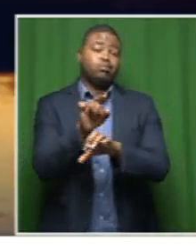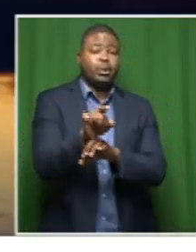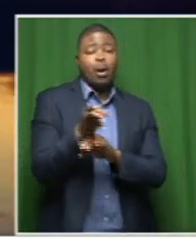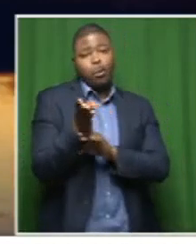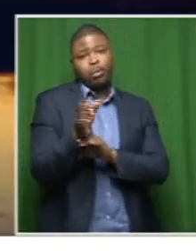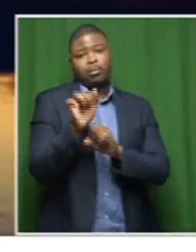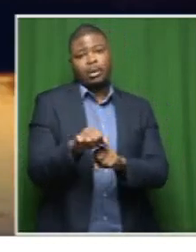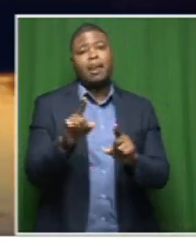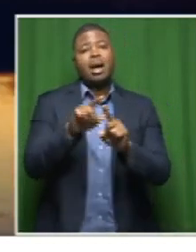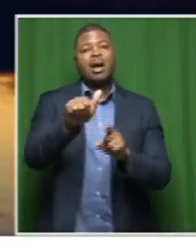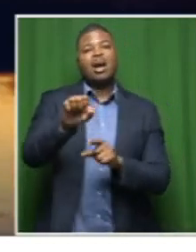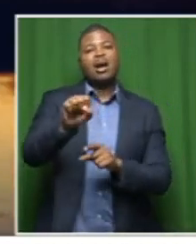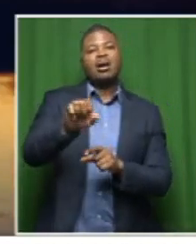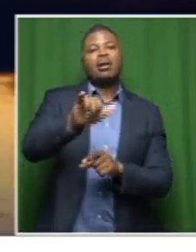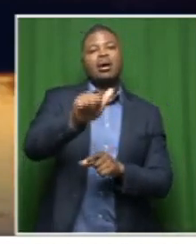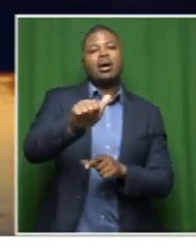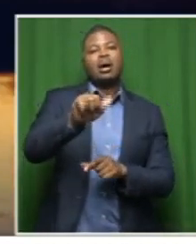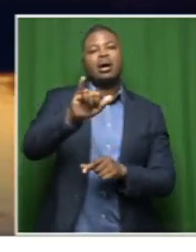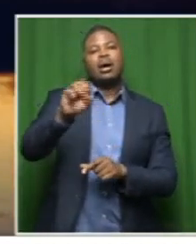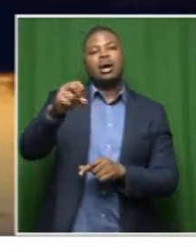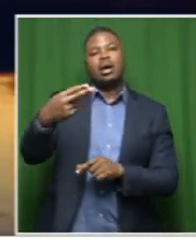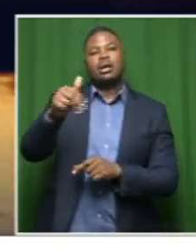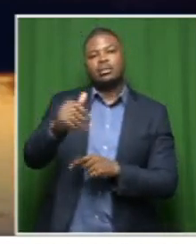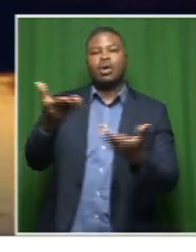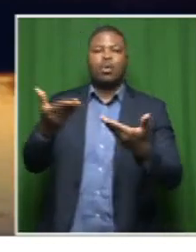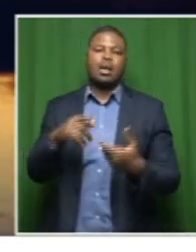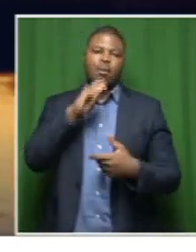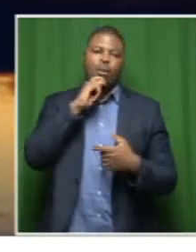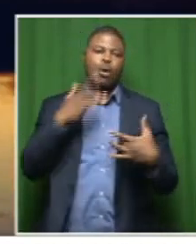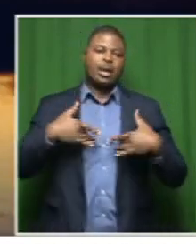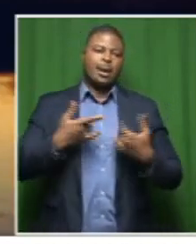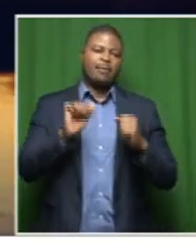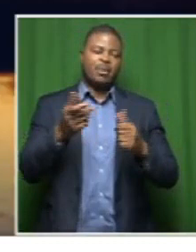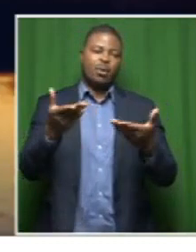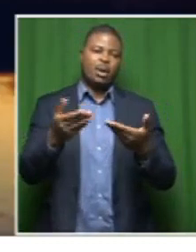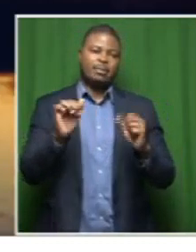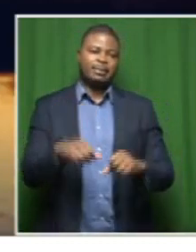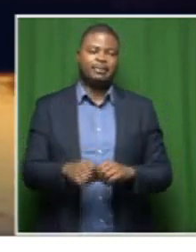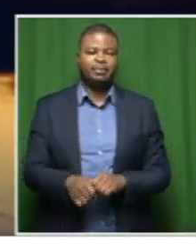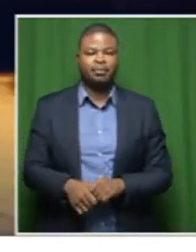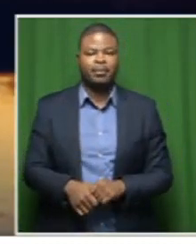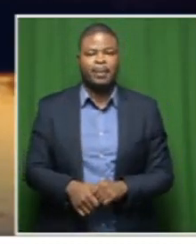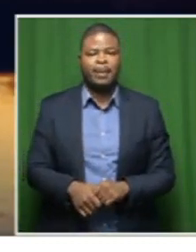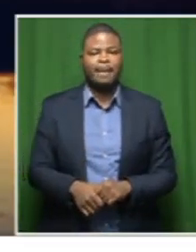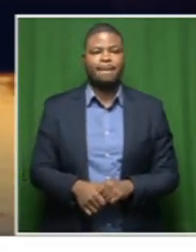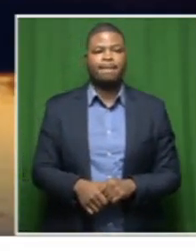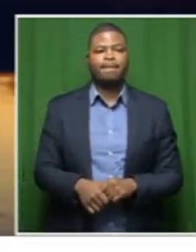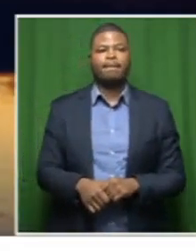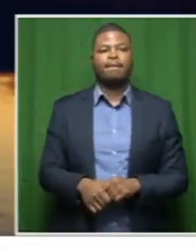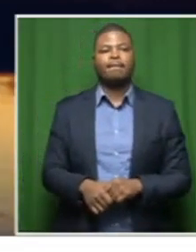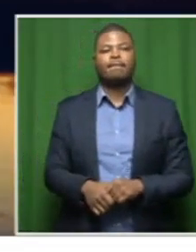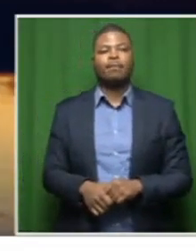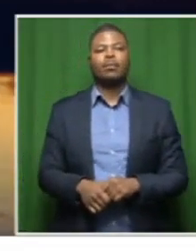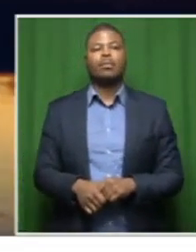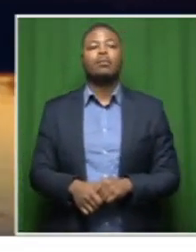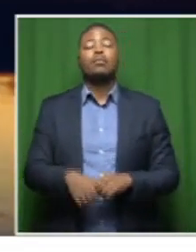to us. Welcome to Morning Live. Yeah, good morning to you and thank you for having me. Aisha,